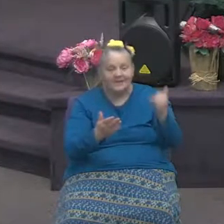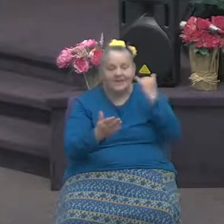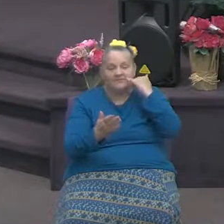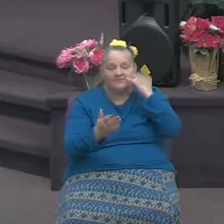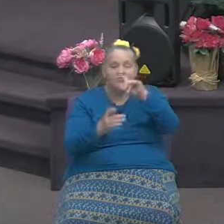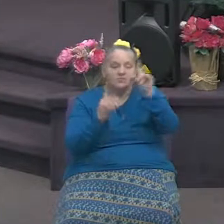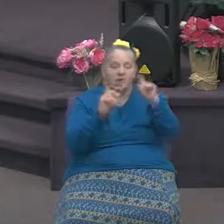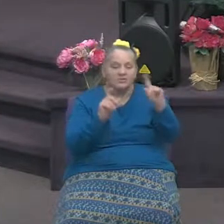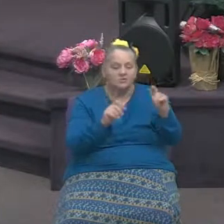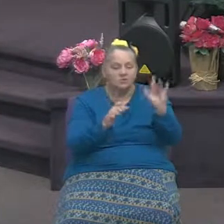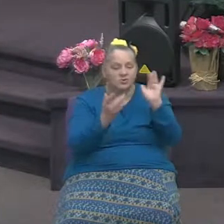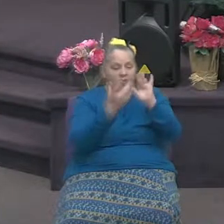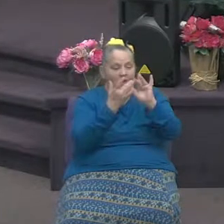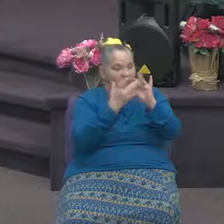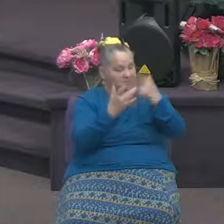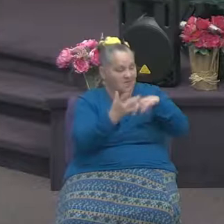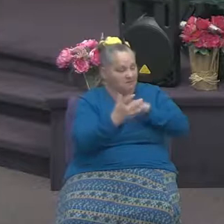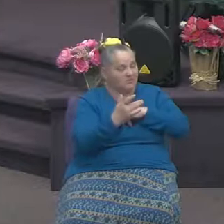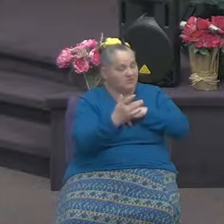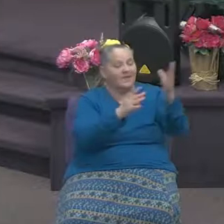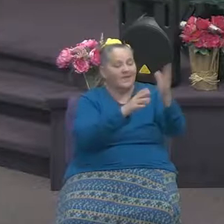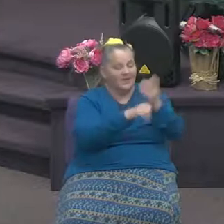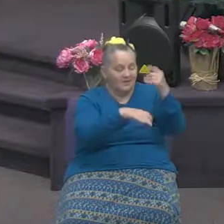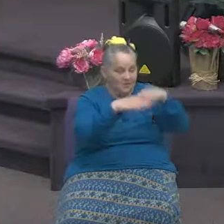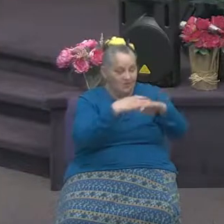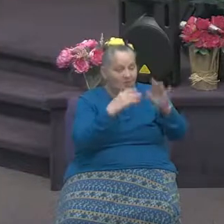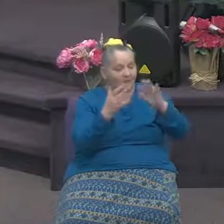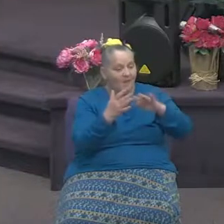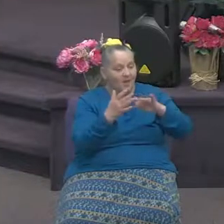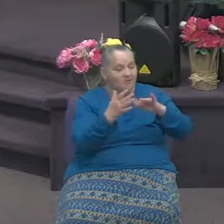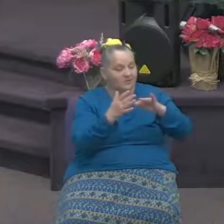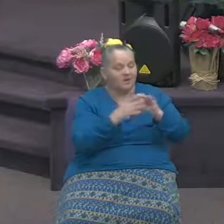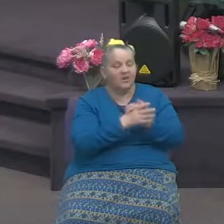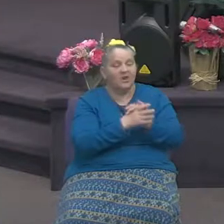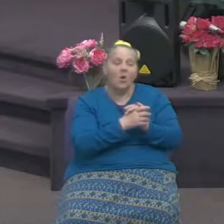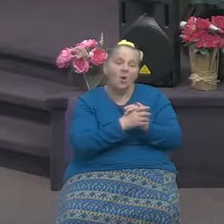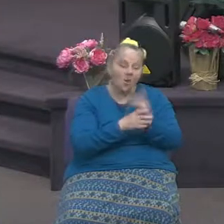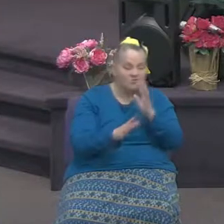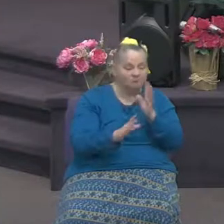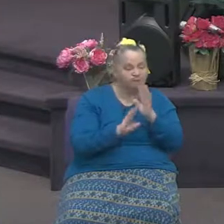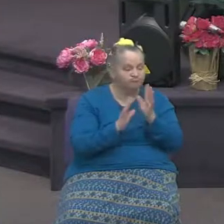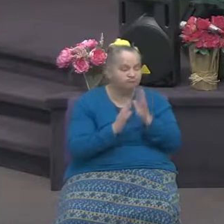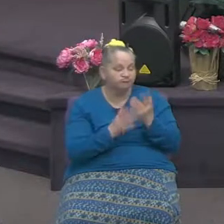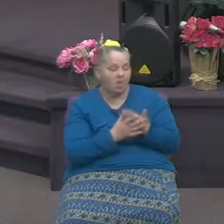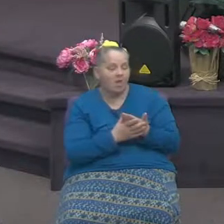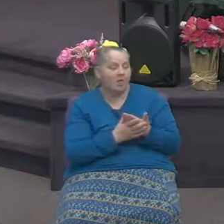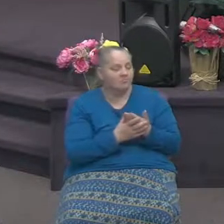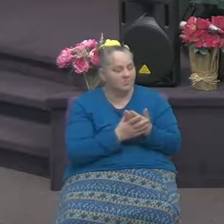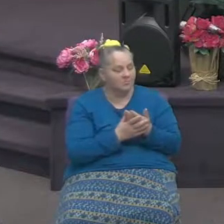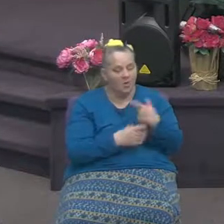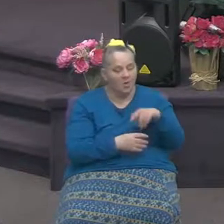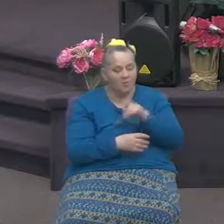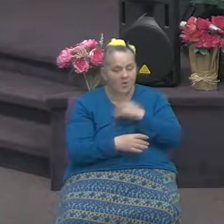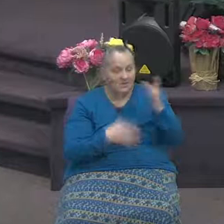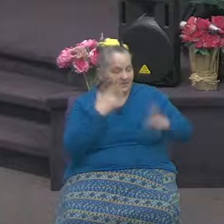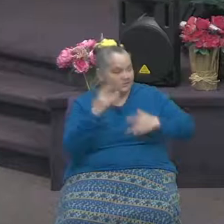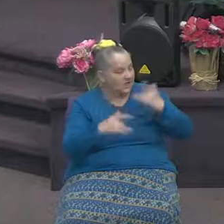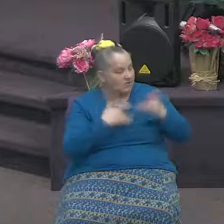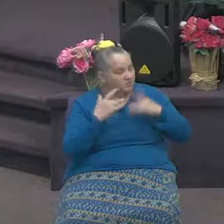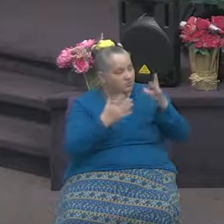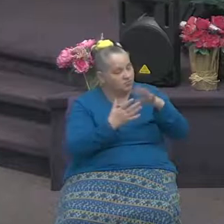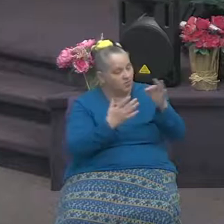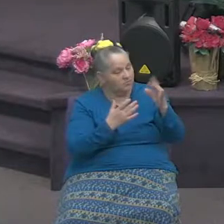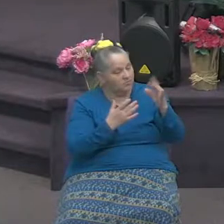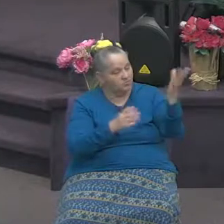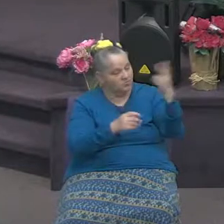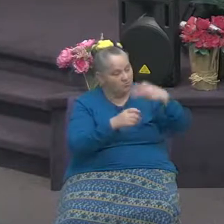more questions, you contact us. We can get you in a Bible study or we can sit down and talk a little bit. But we are so excited you chose to